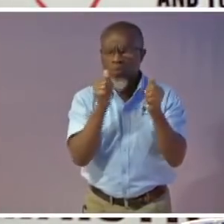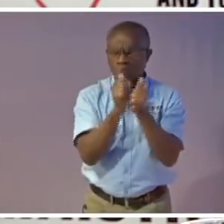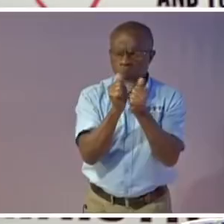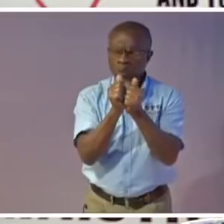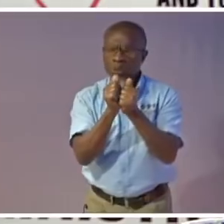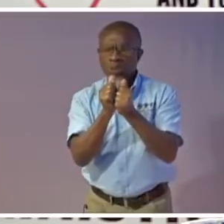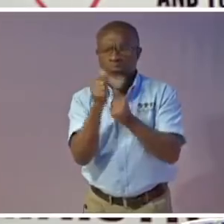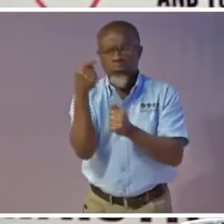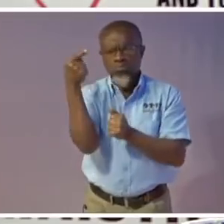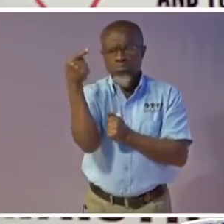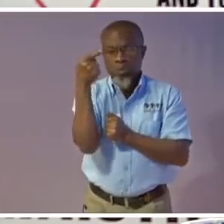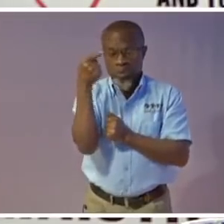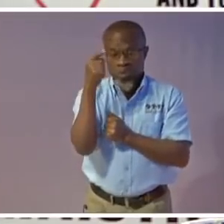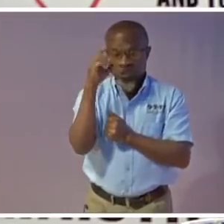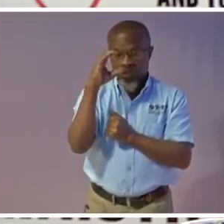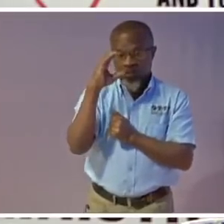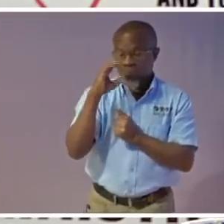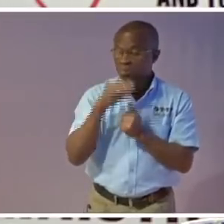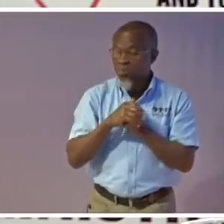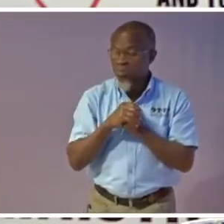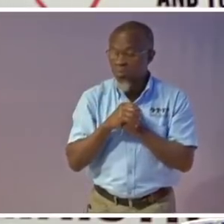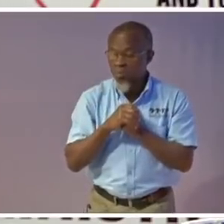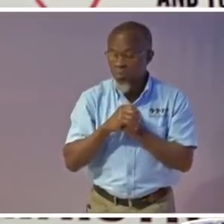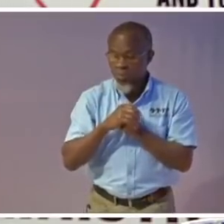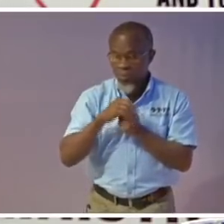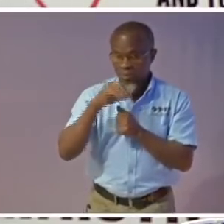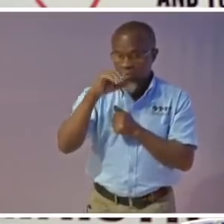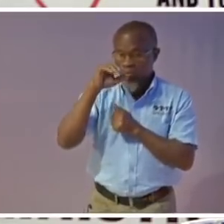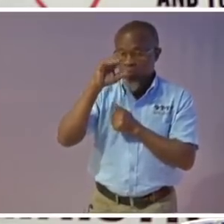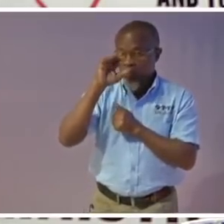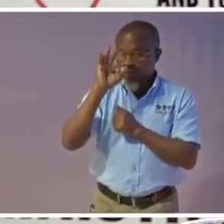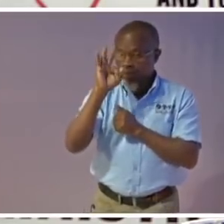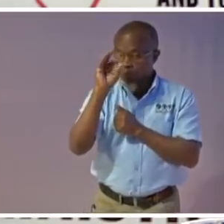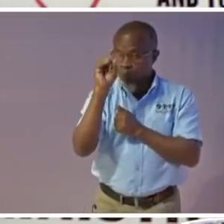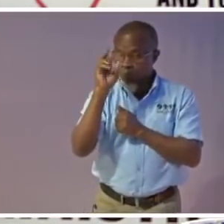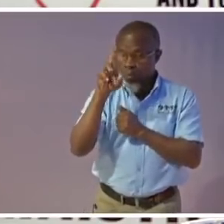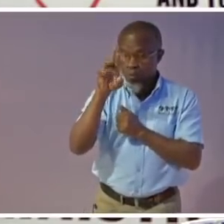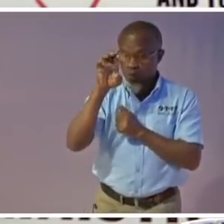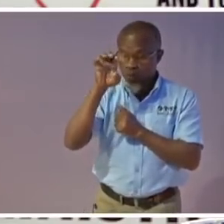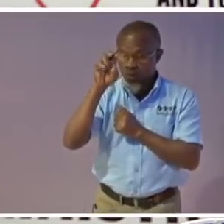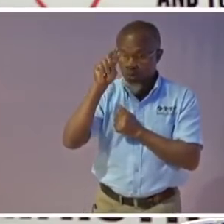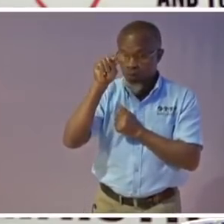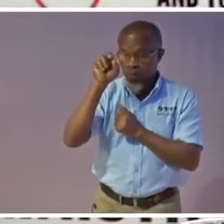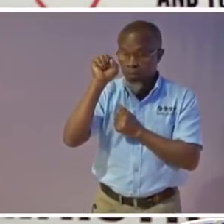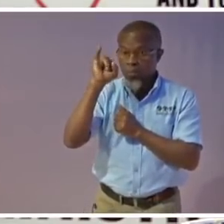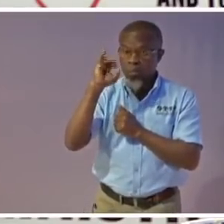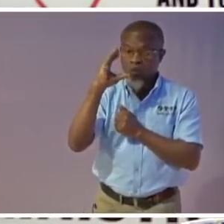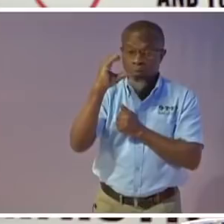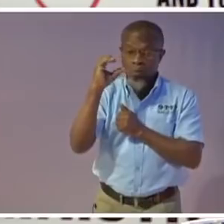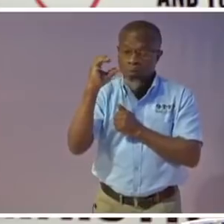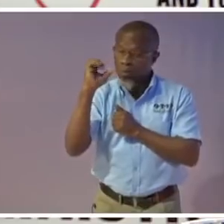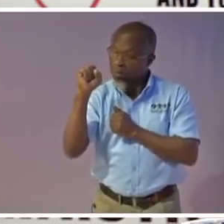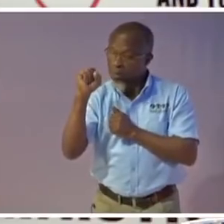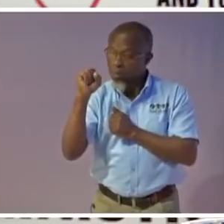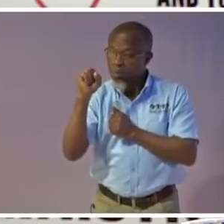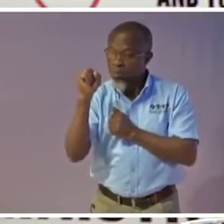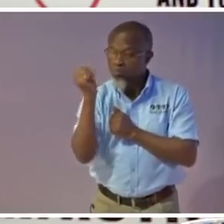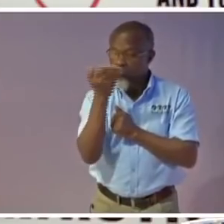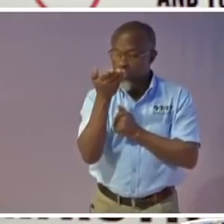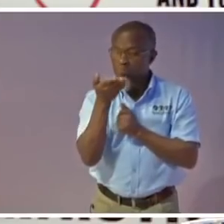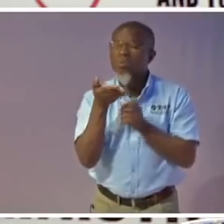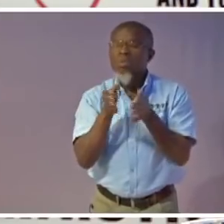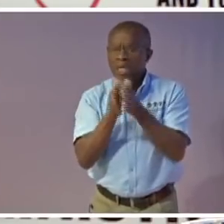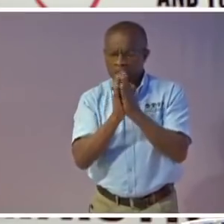the line ministry, which is the Ministry of National Security. On the issue of storage